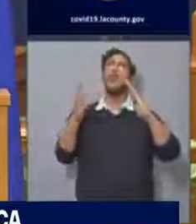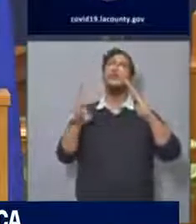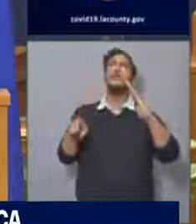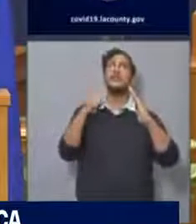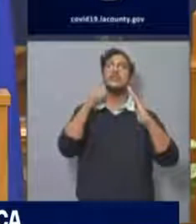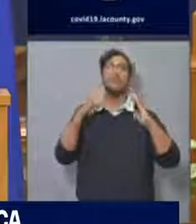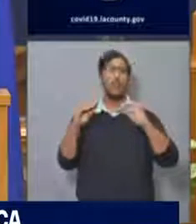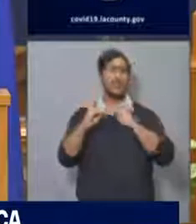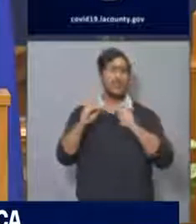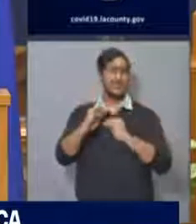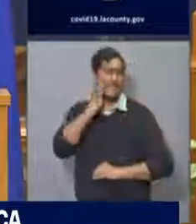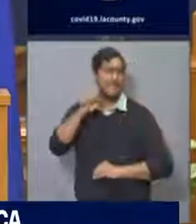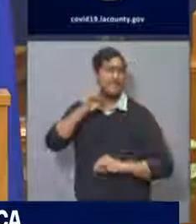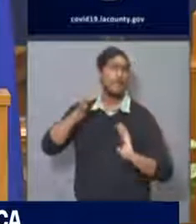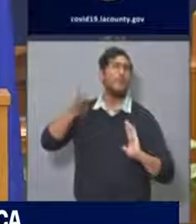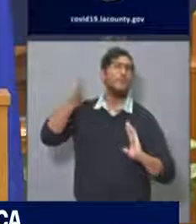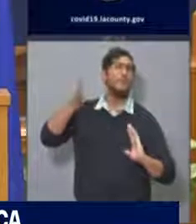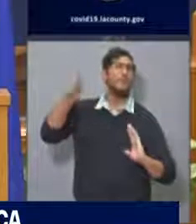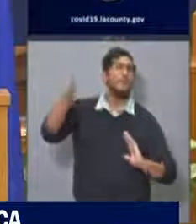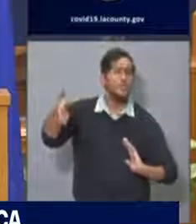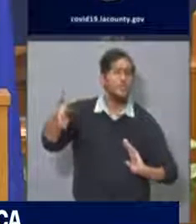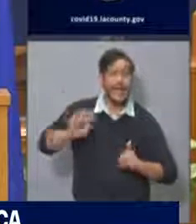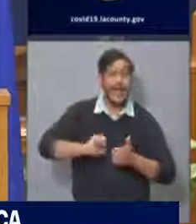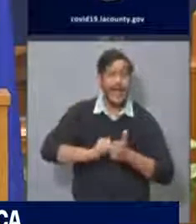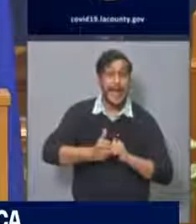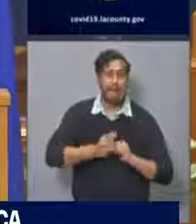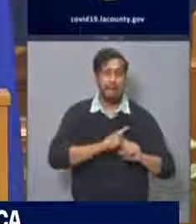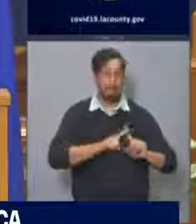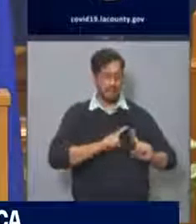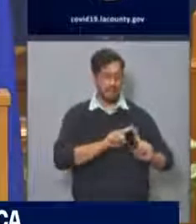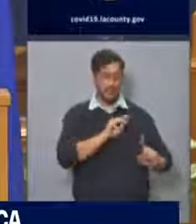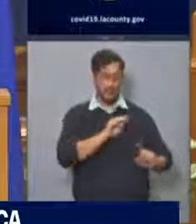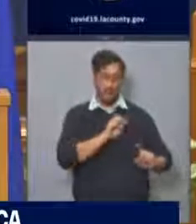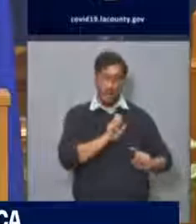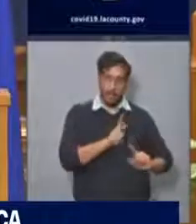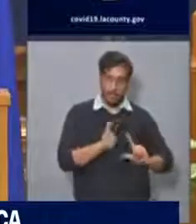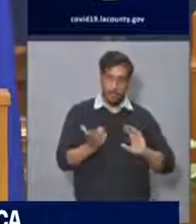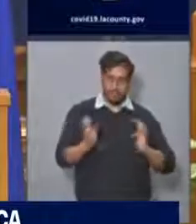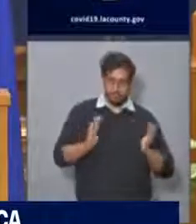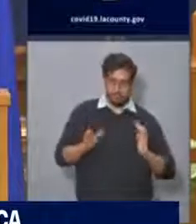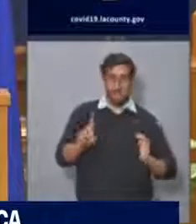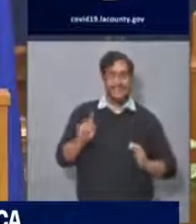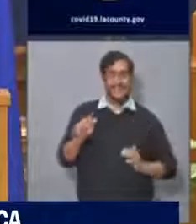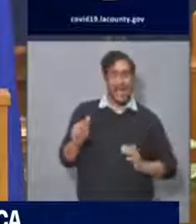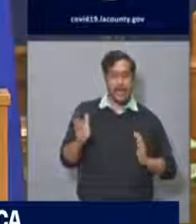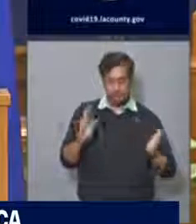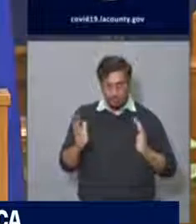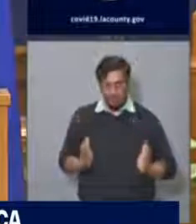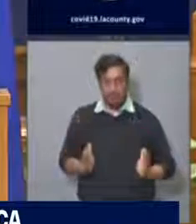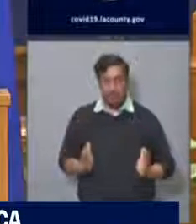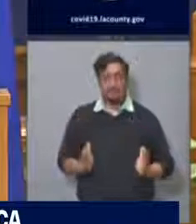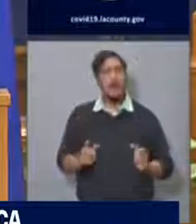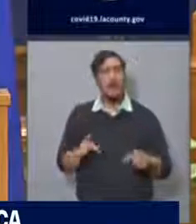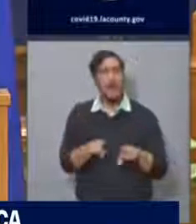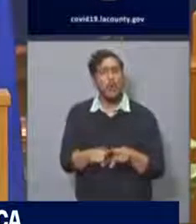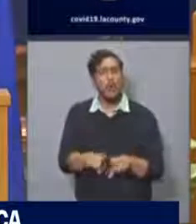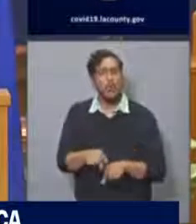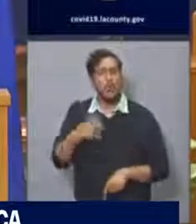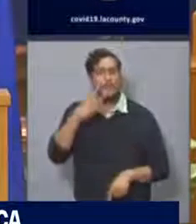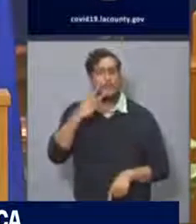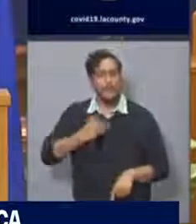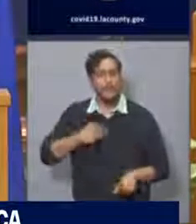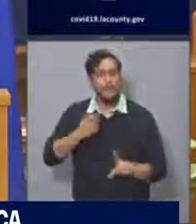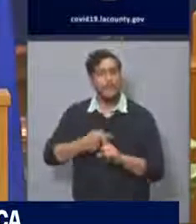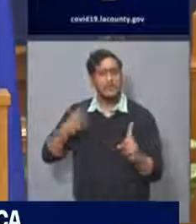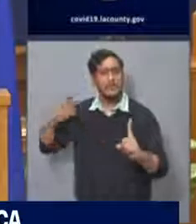for additional beds in the future. All of the modeling, it's all of the good data points that we have now, and most of all, it's a lot of experience